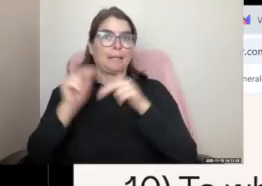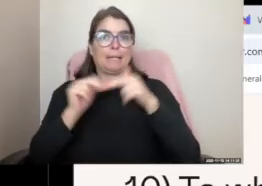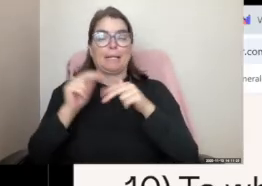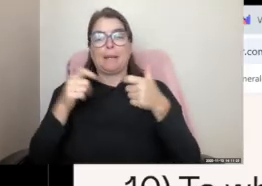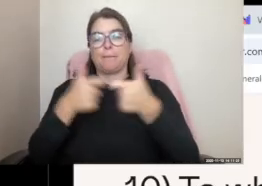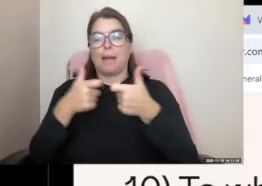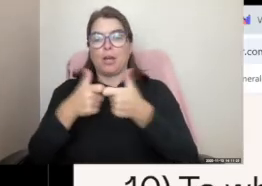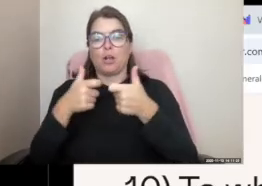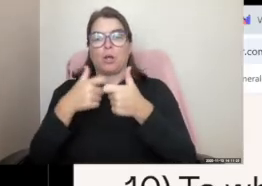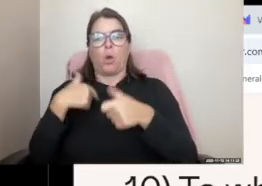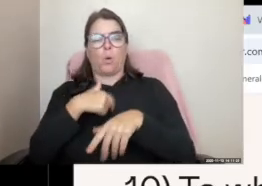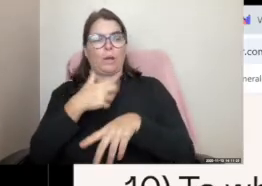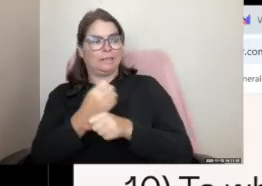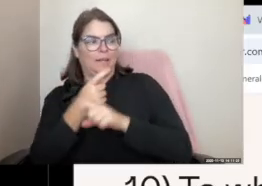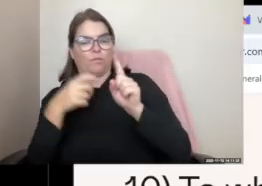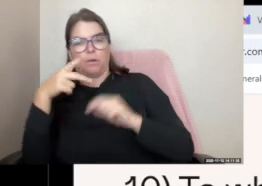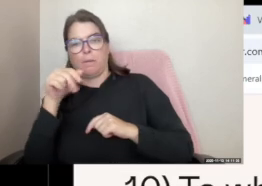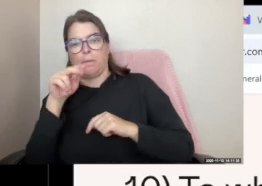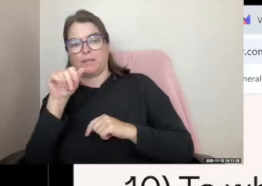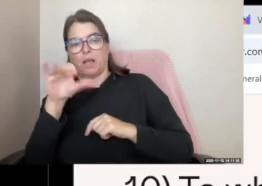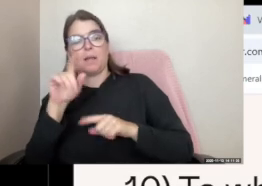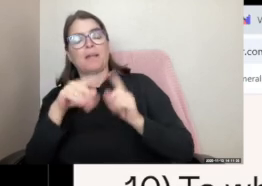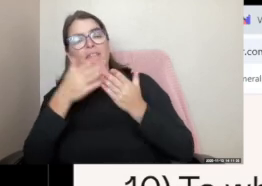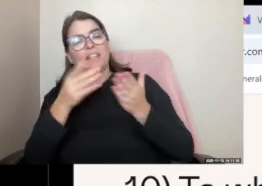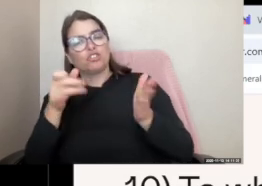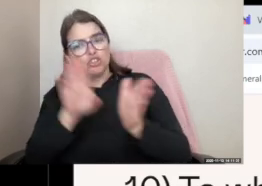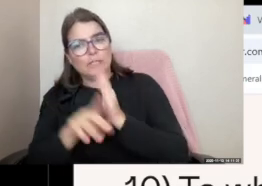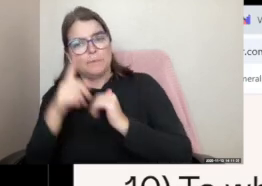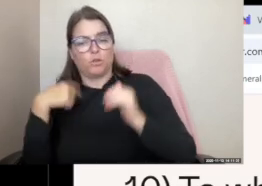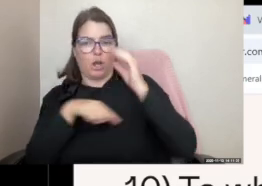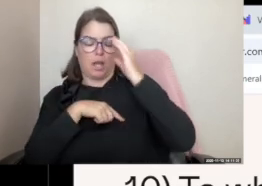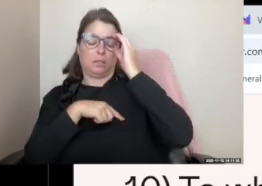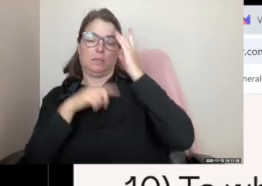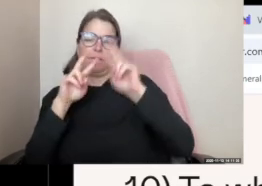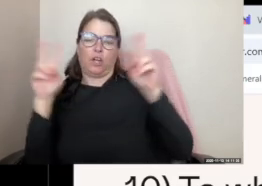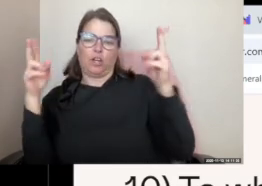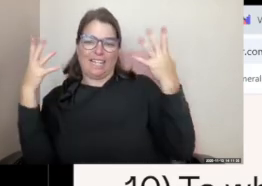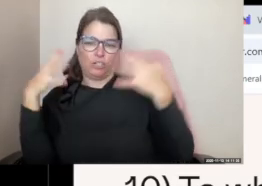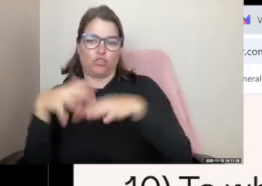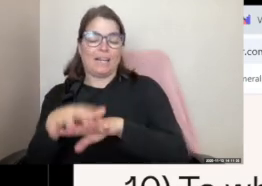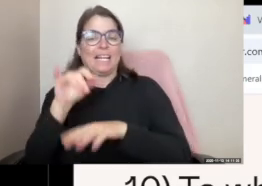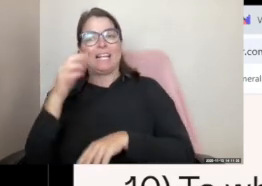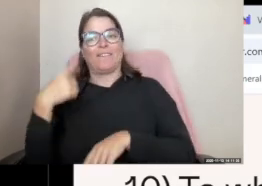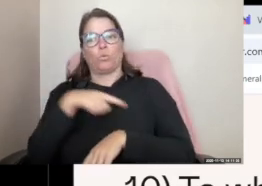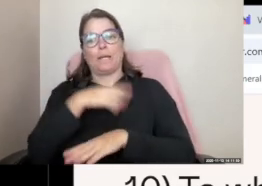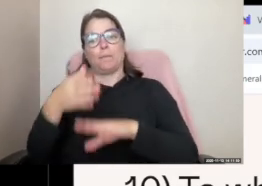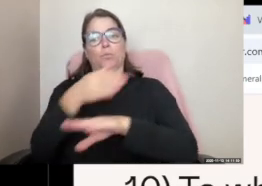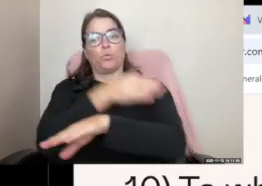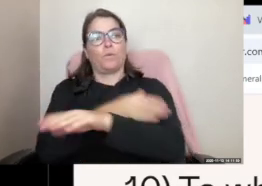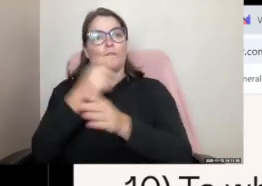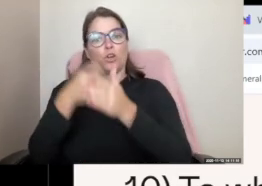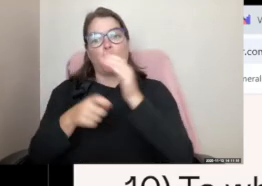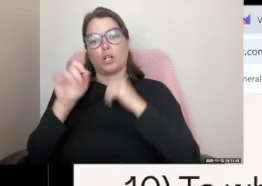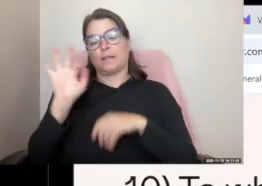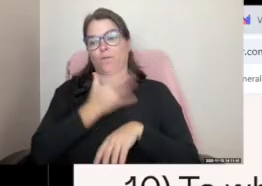not care about borders. We need to think about climate change in general. And so technologies like our own, we